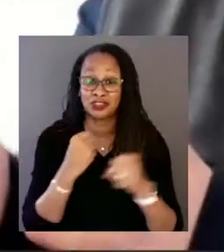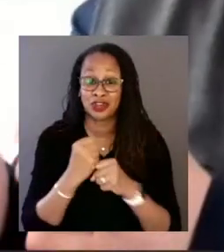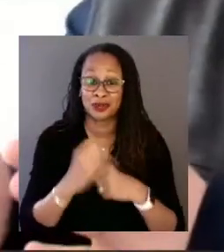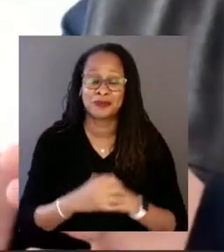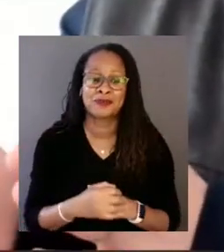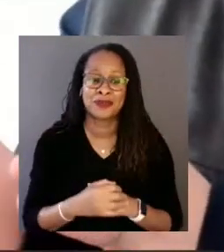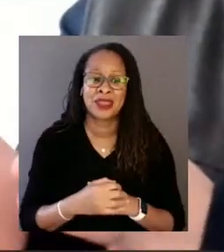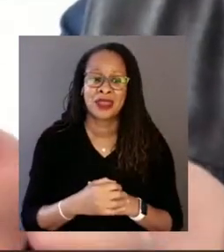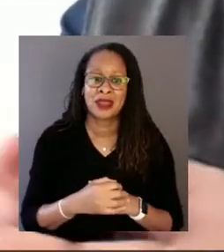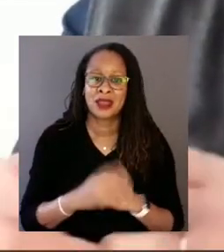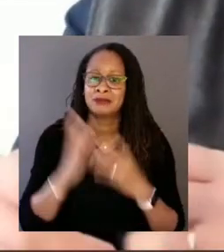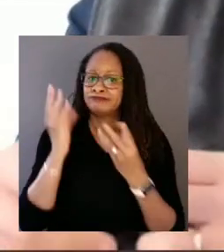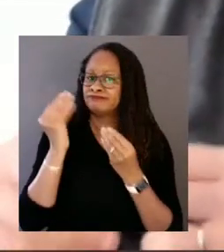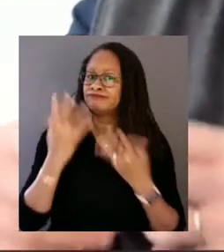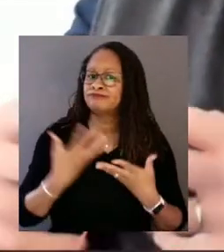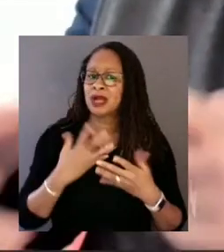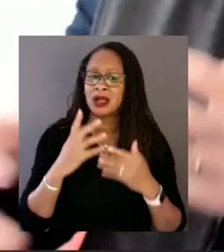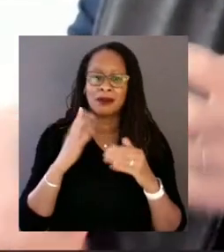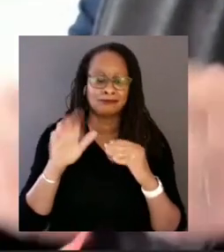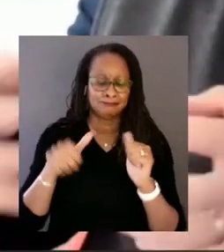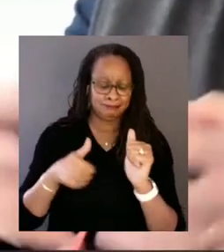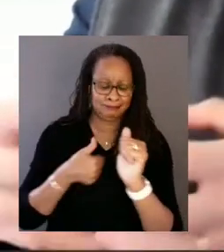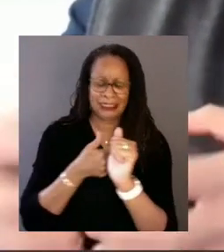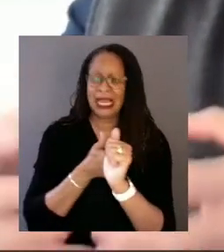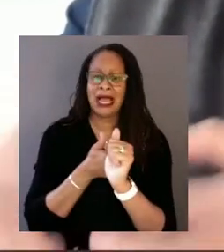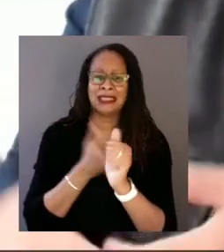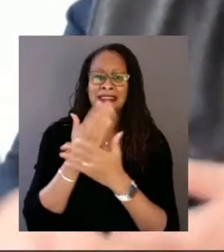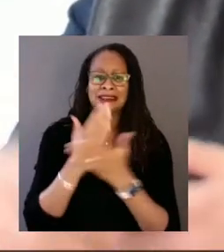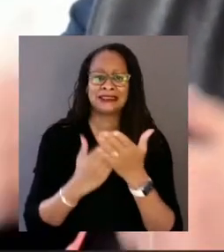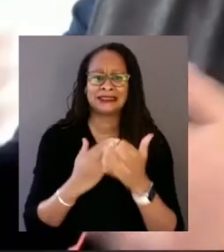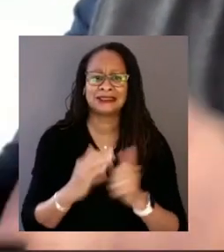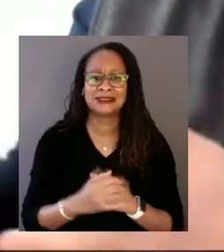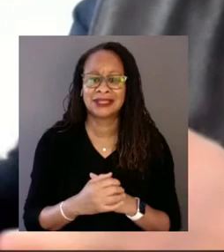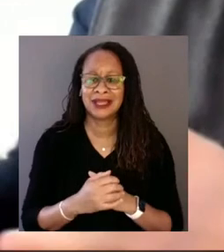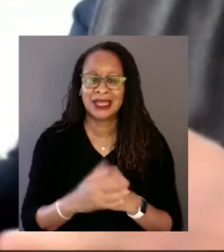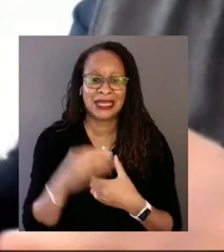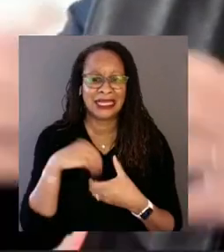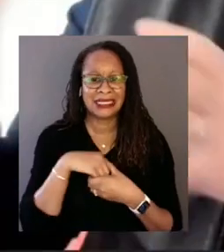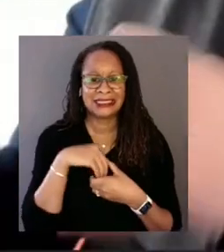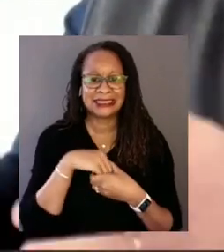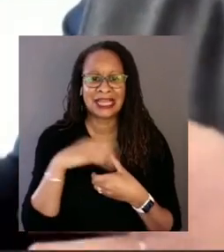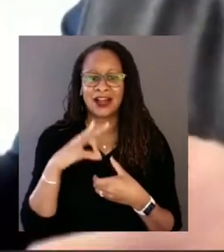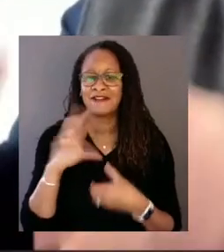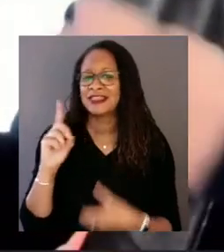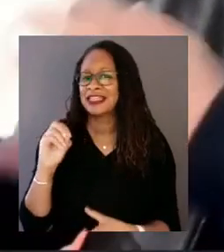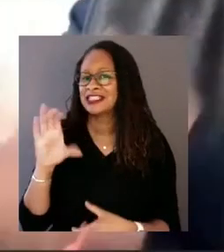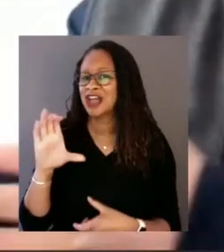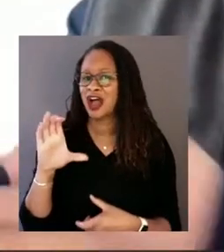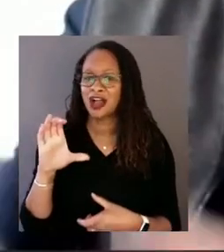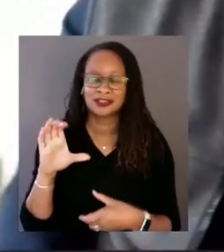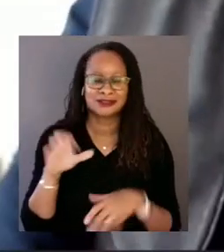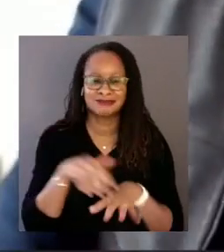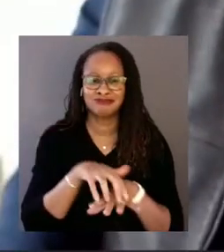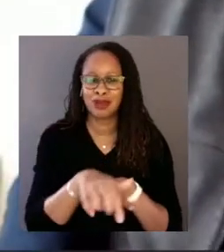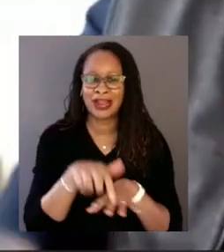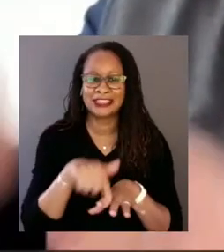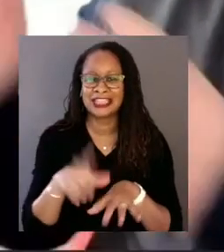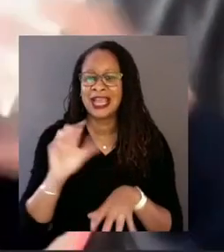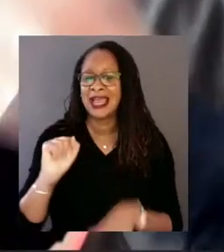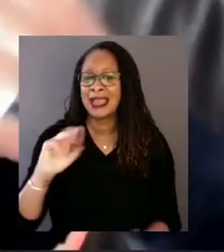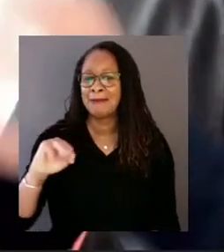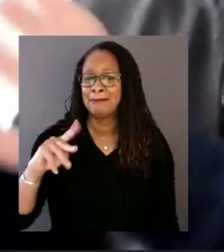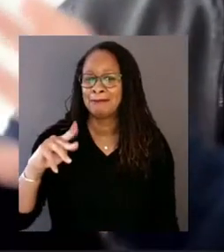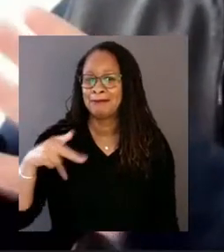that behind the scenes kind of inside of the Doc Branch and AMPAs, and how we get